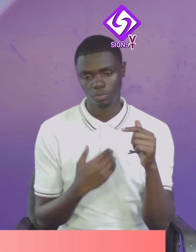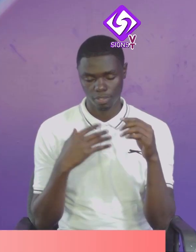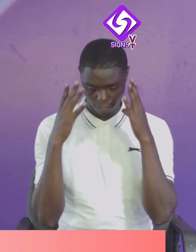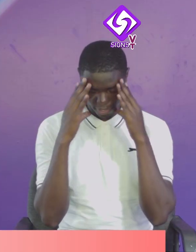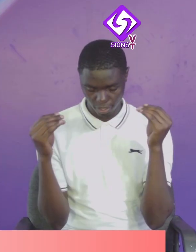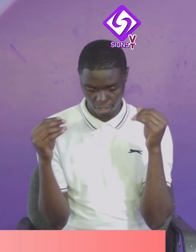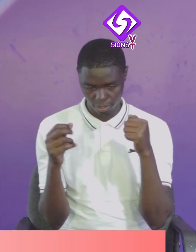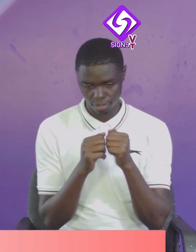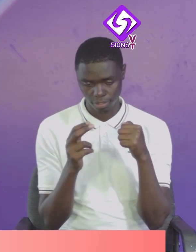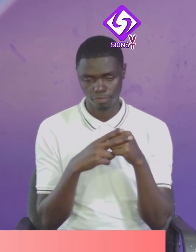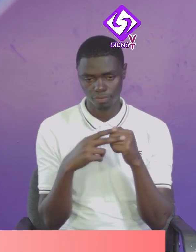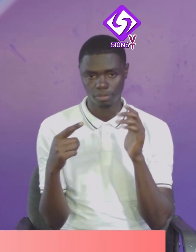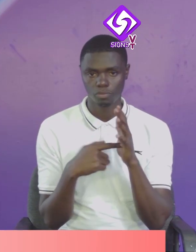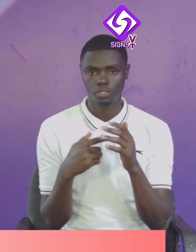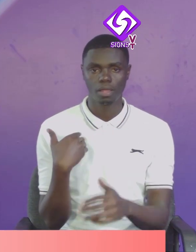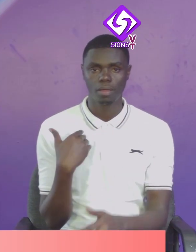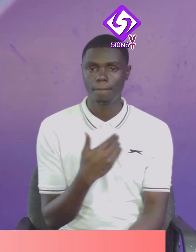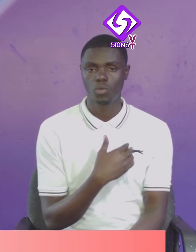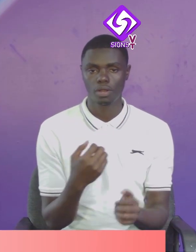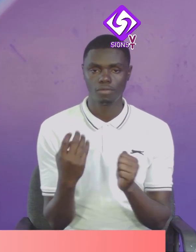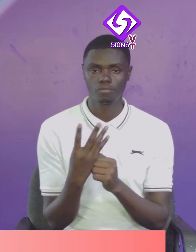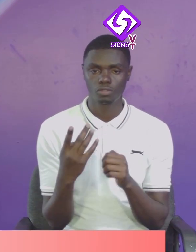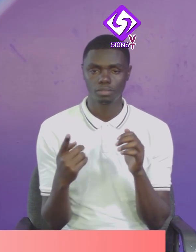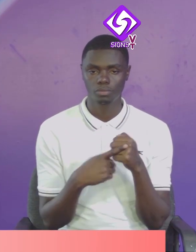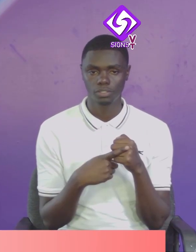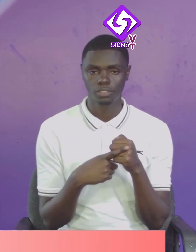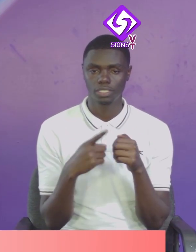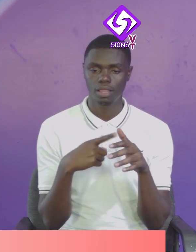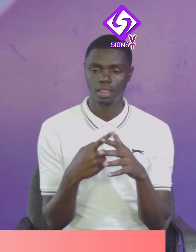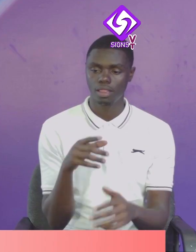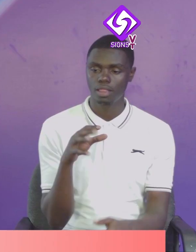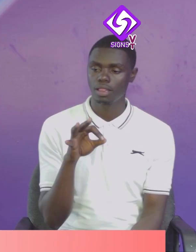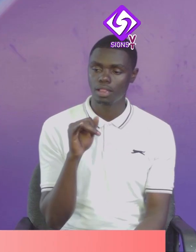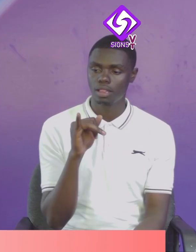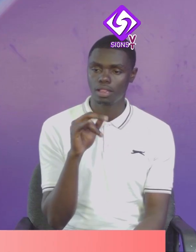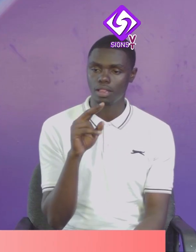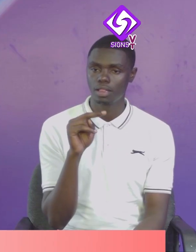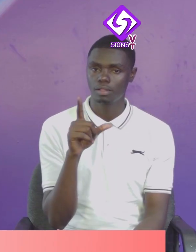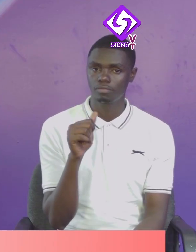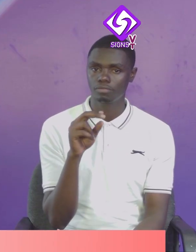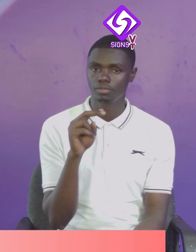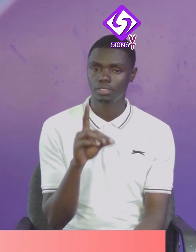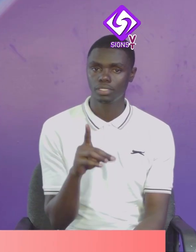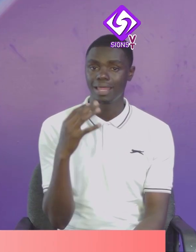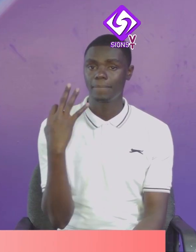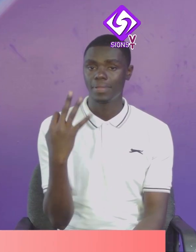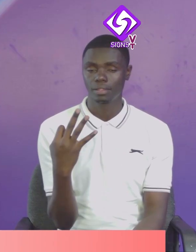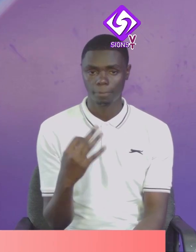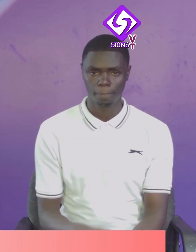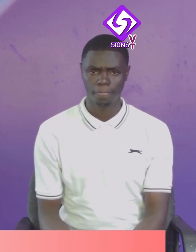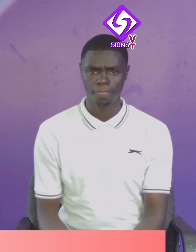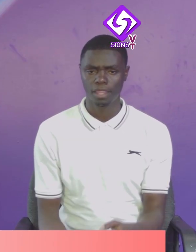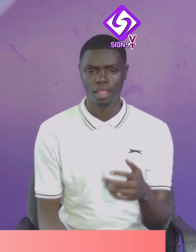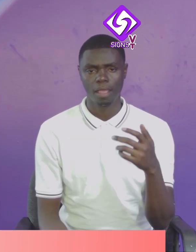with the 17 points, Poland with 14 points, then Finland, who are sitting third. And one would imagine that